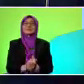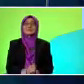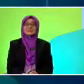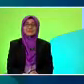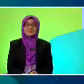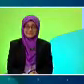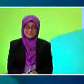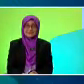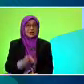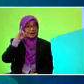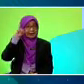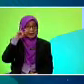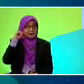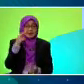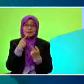Yes.